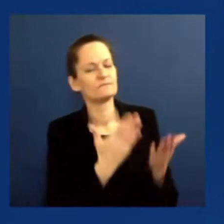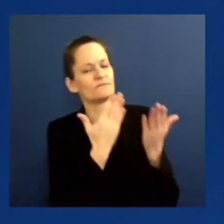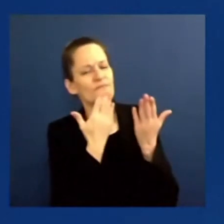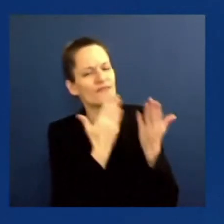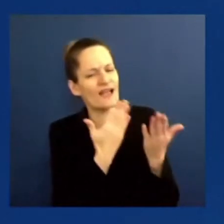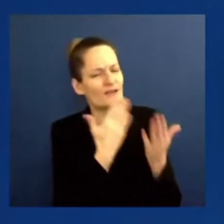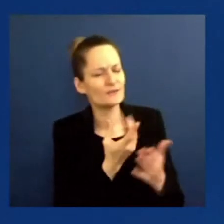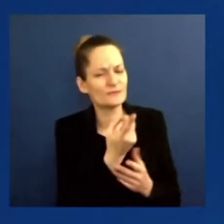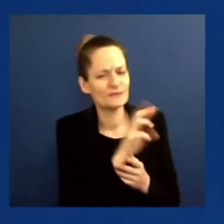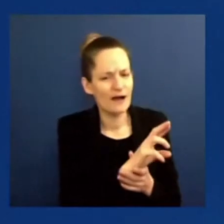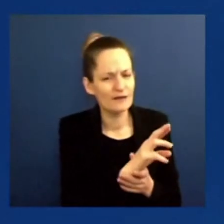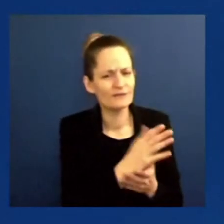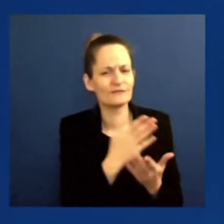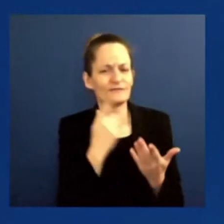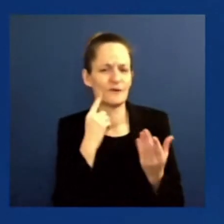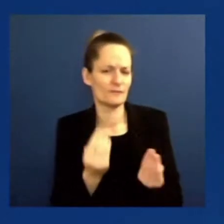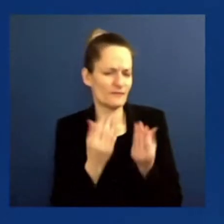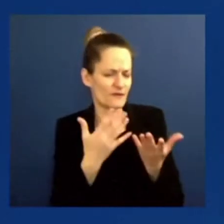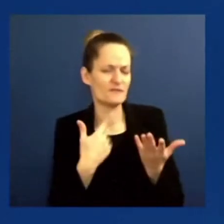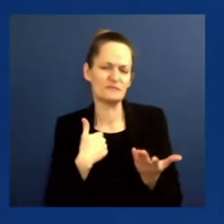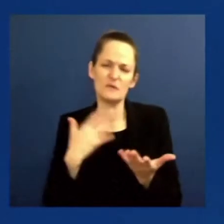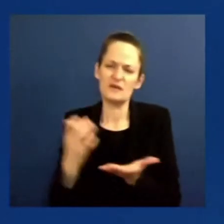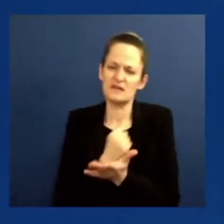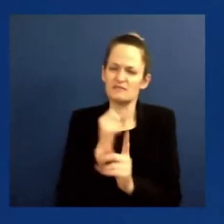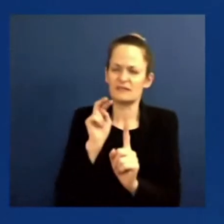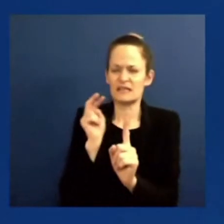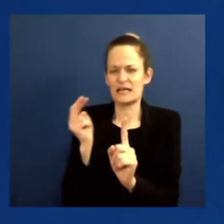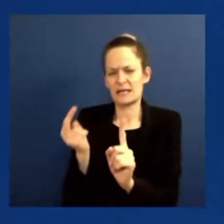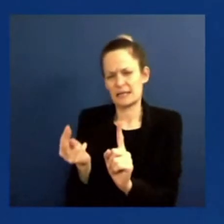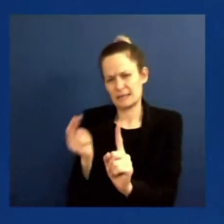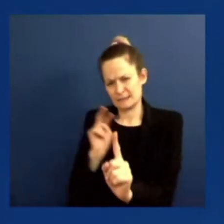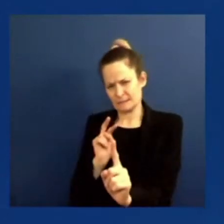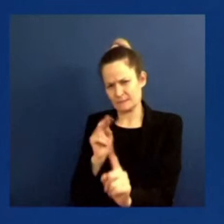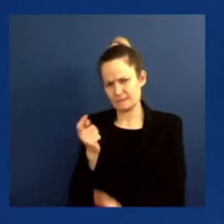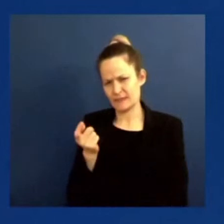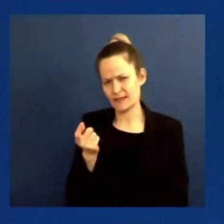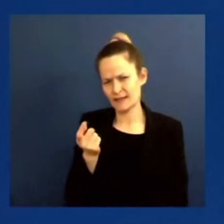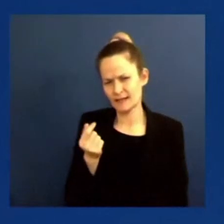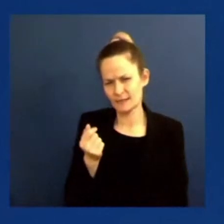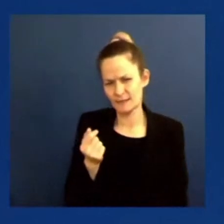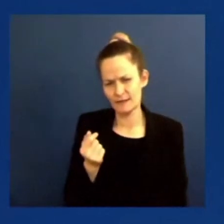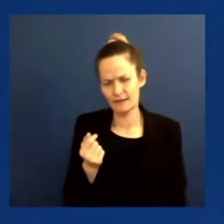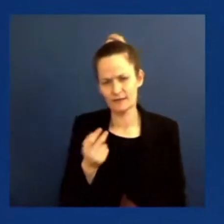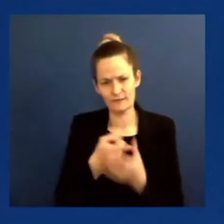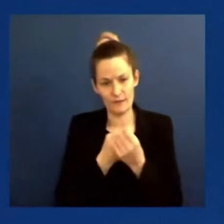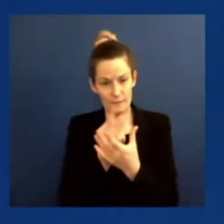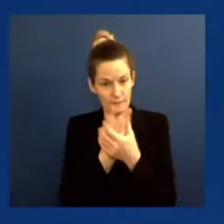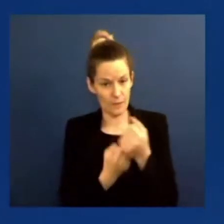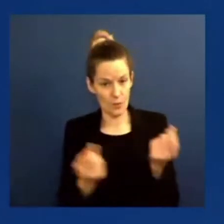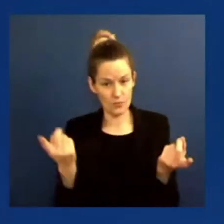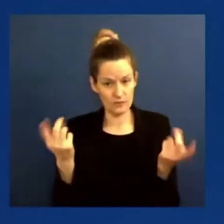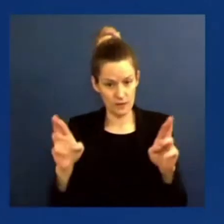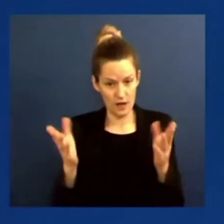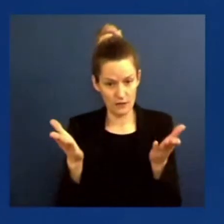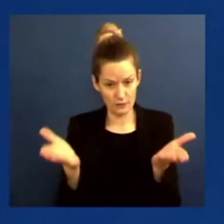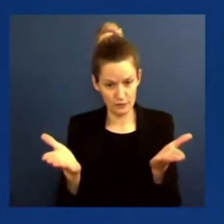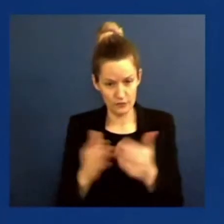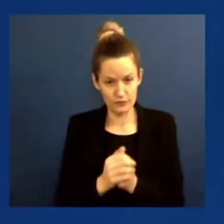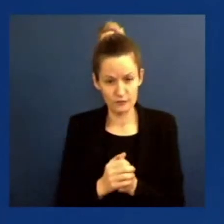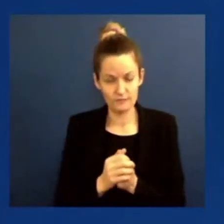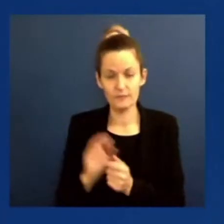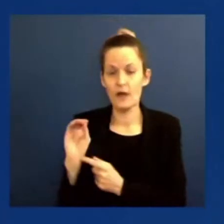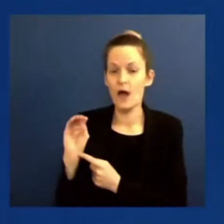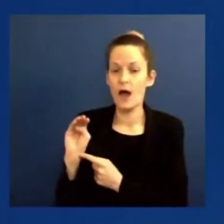we stand. As you've heard the doctors say, Omicron is an extremely transmissible variant that has driven